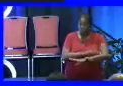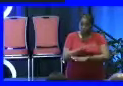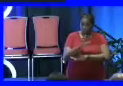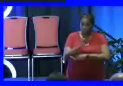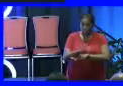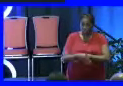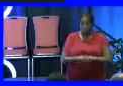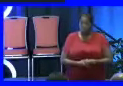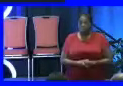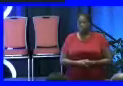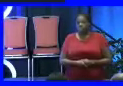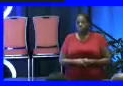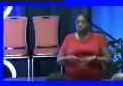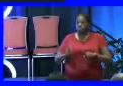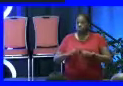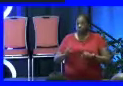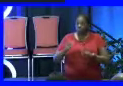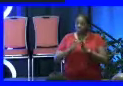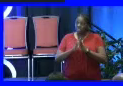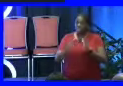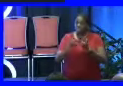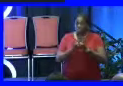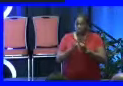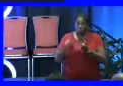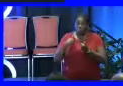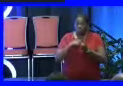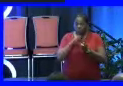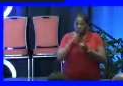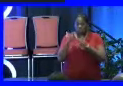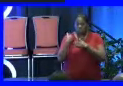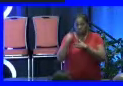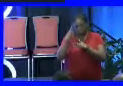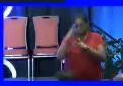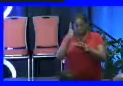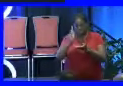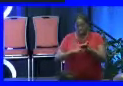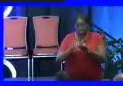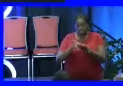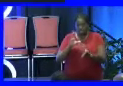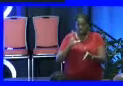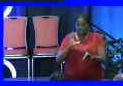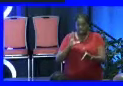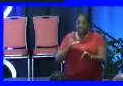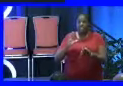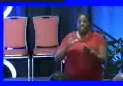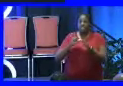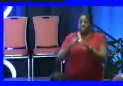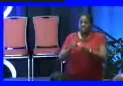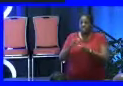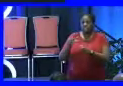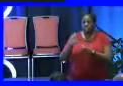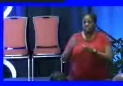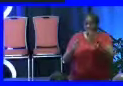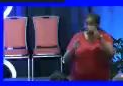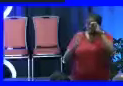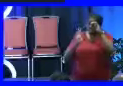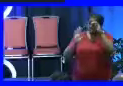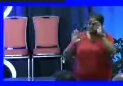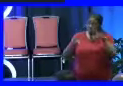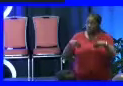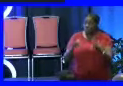afternoon. But that is the challenge. And we are not responsible for signing the releases. It is the continuum of care